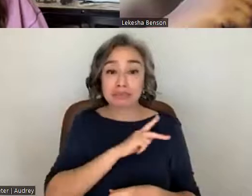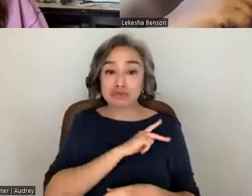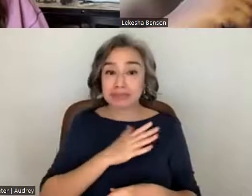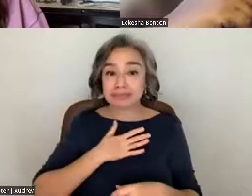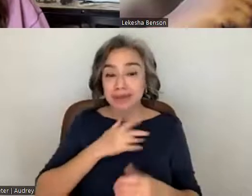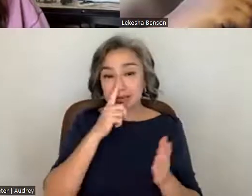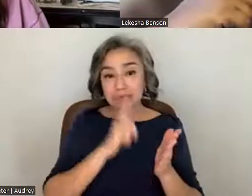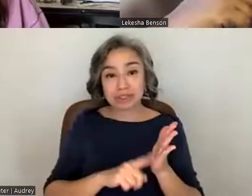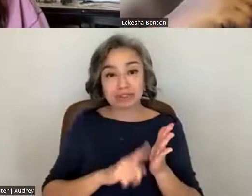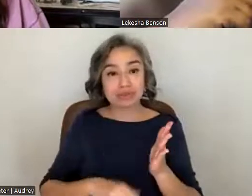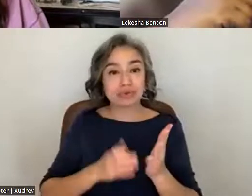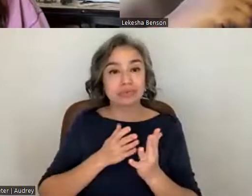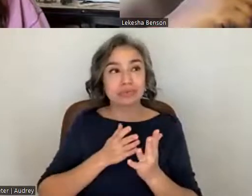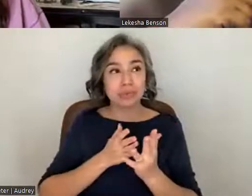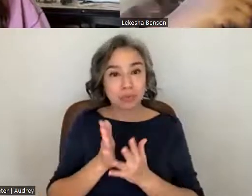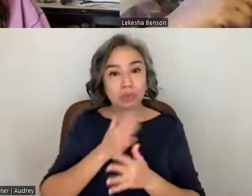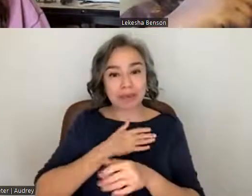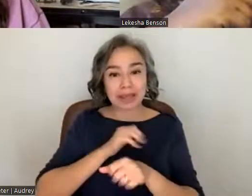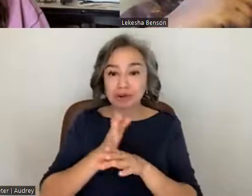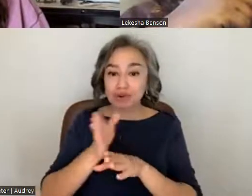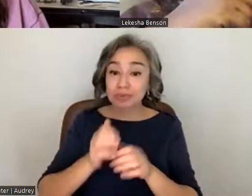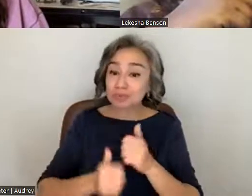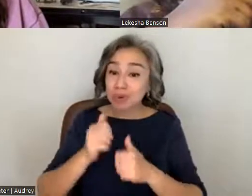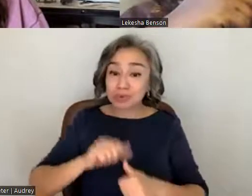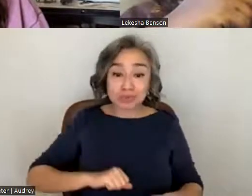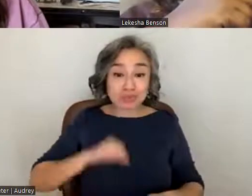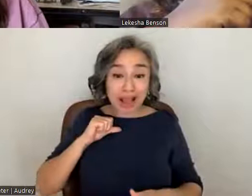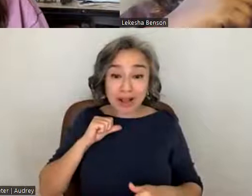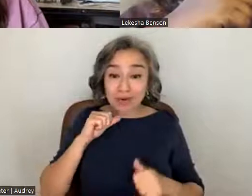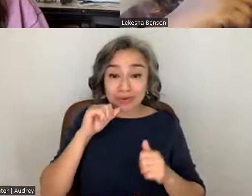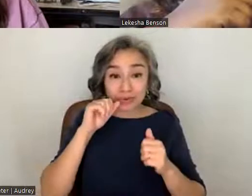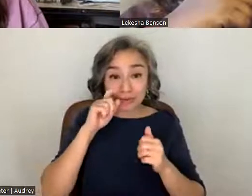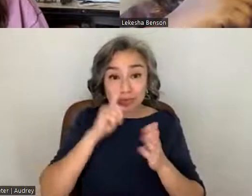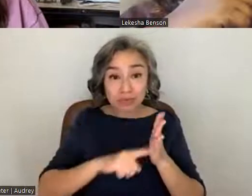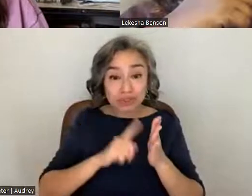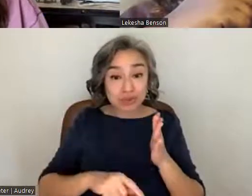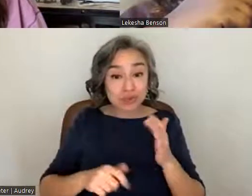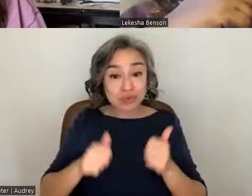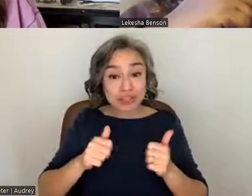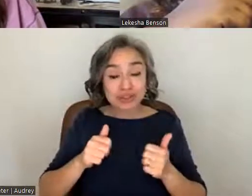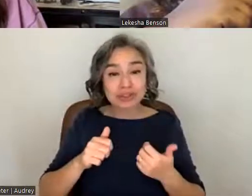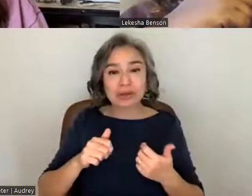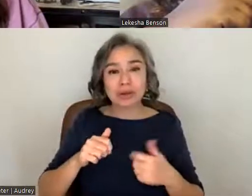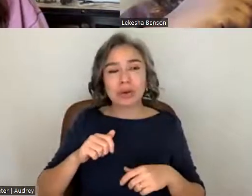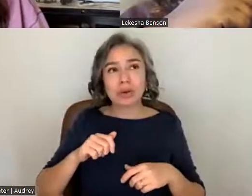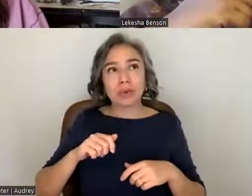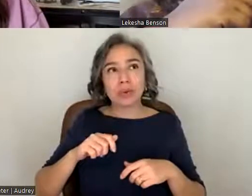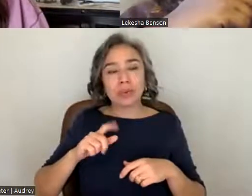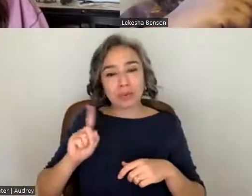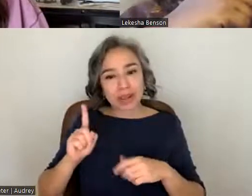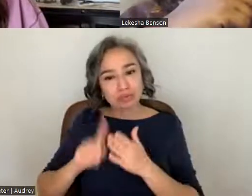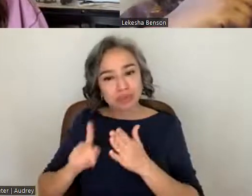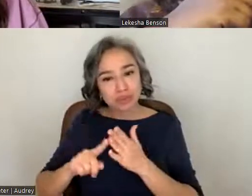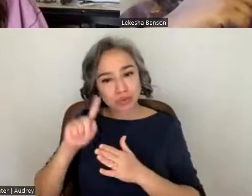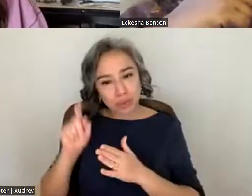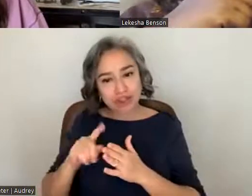done through my career that I've been most proud of has been research where the research question and the study